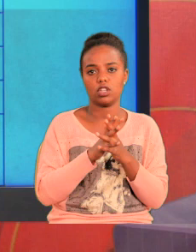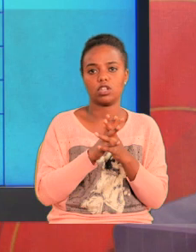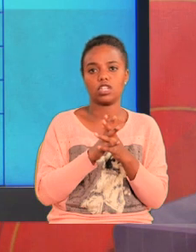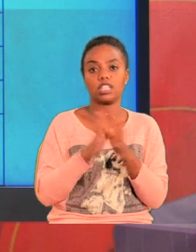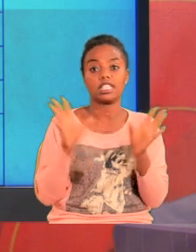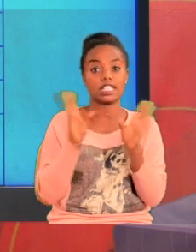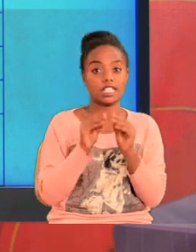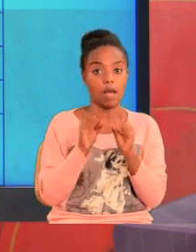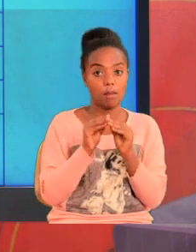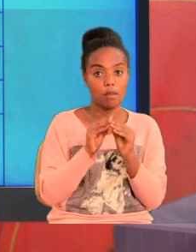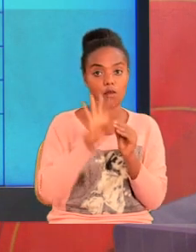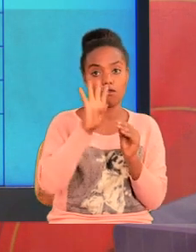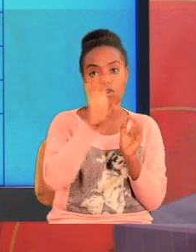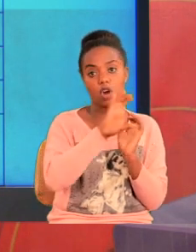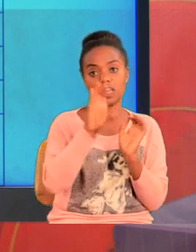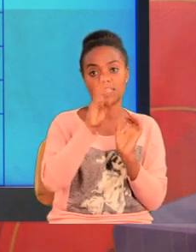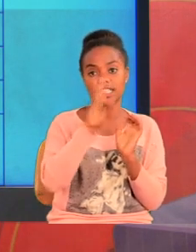this